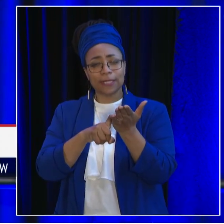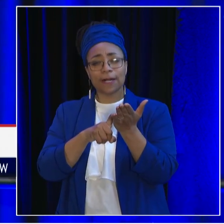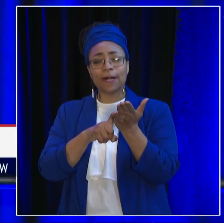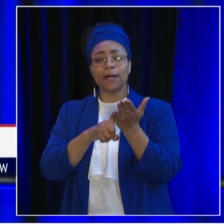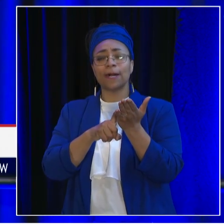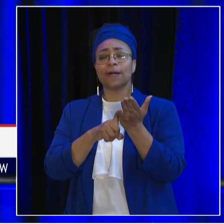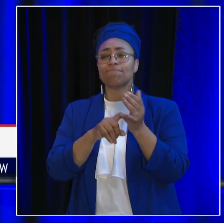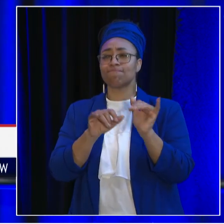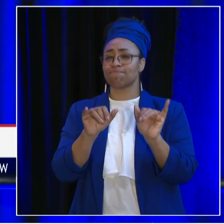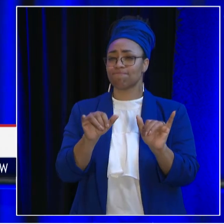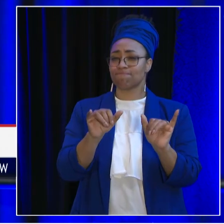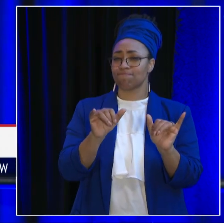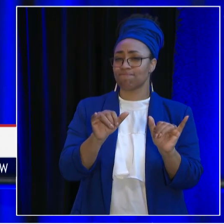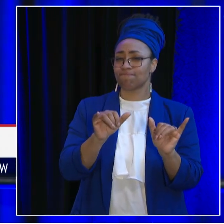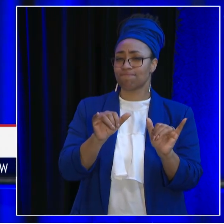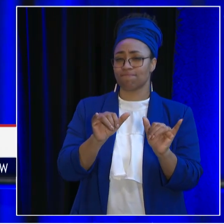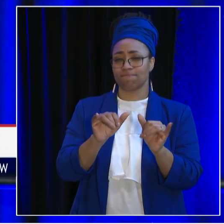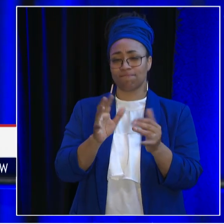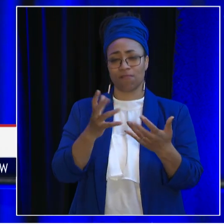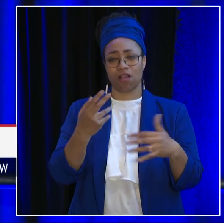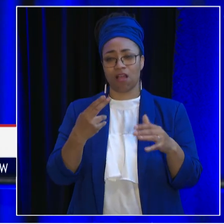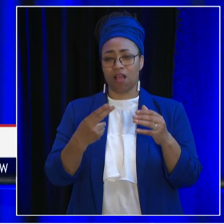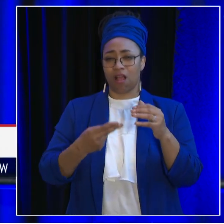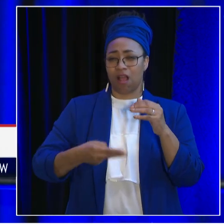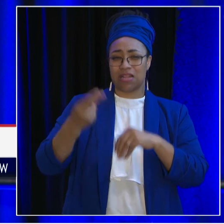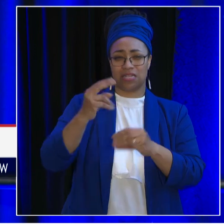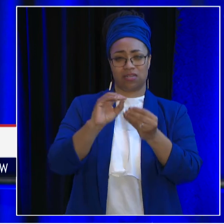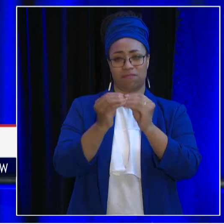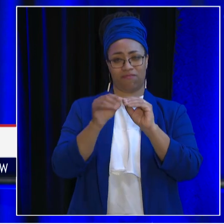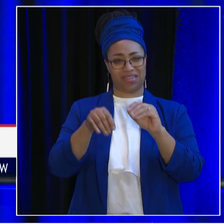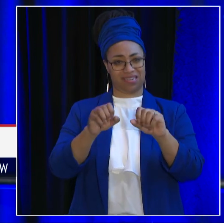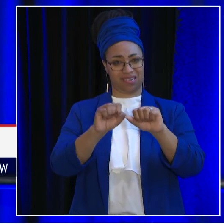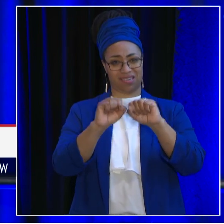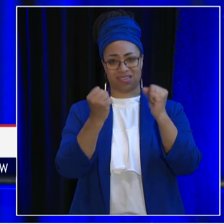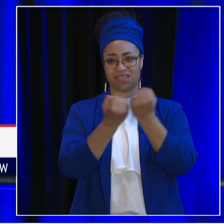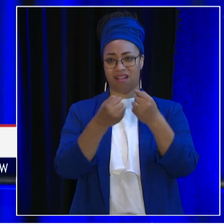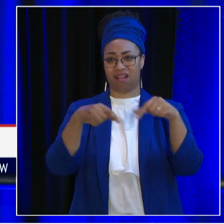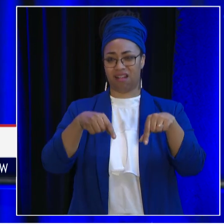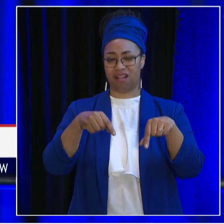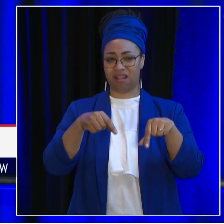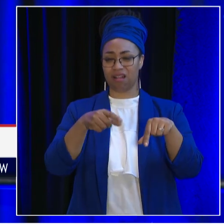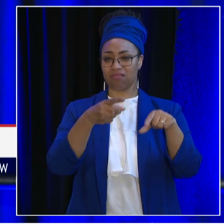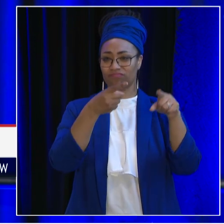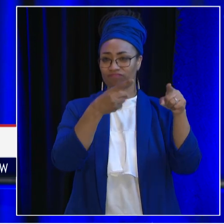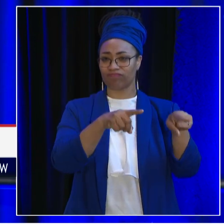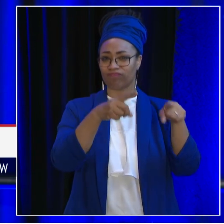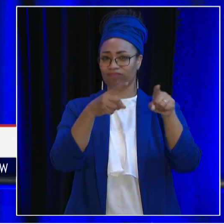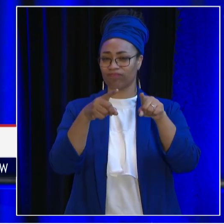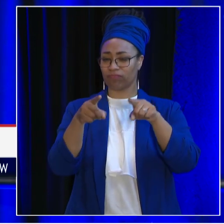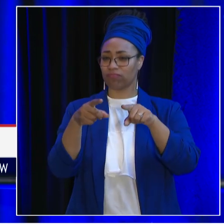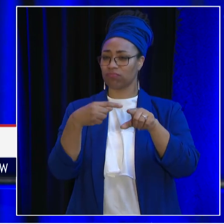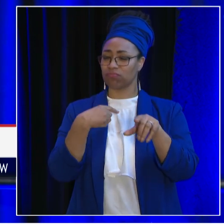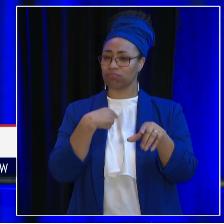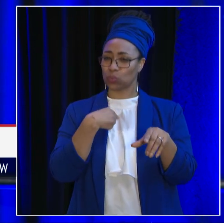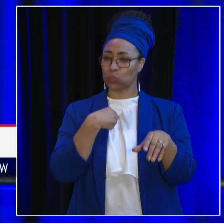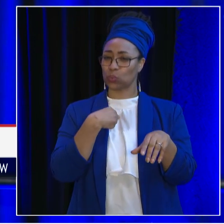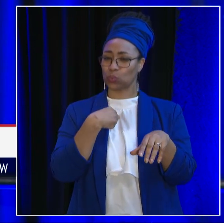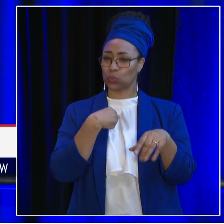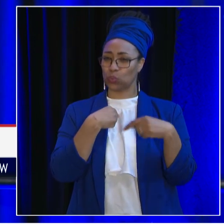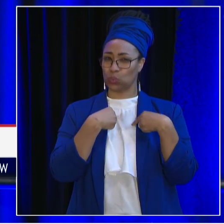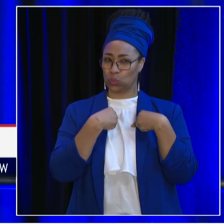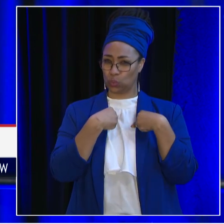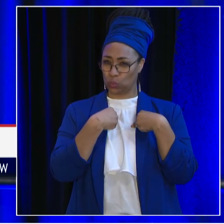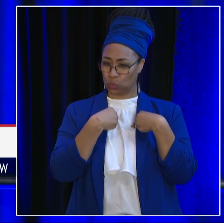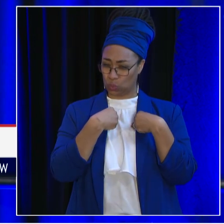of our society in those individuals. And I even told myself, man, you should be able to vote. You care about this. I remember